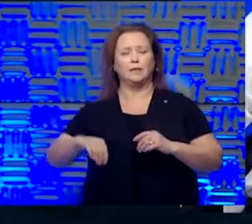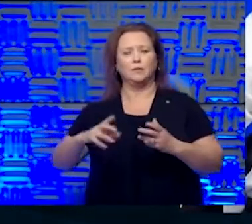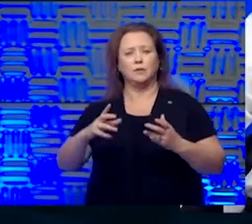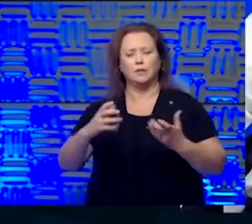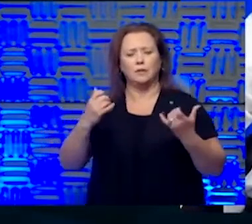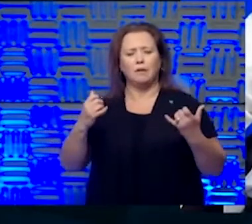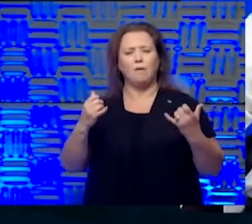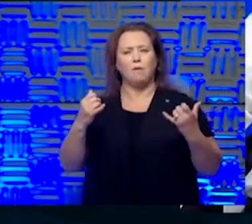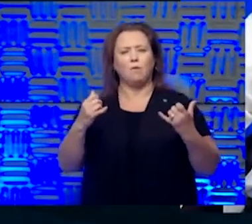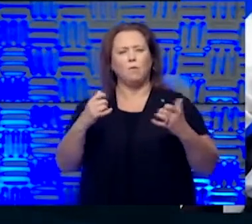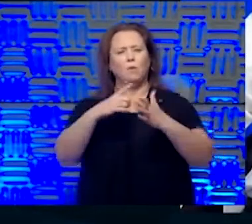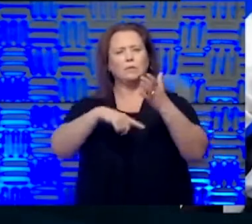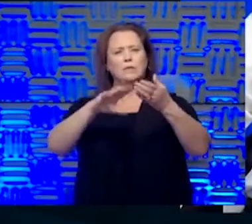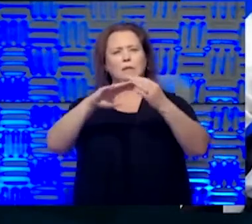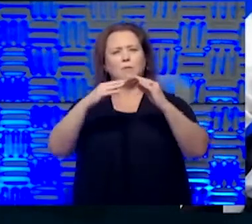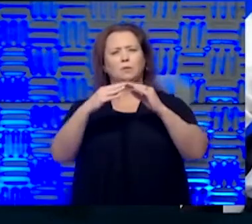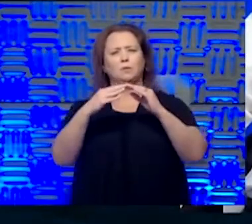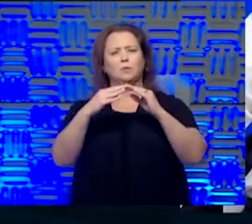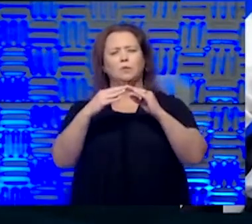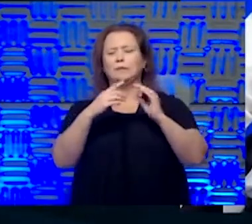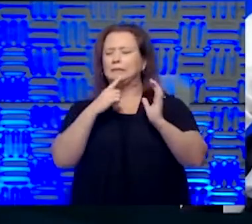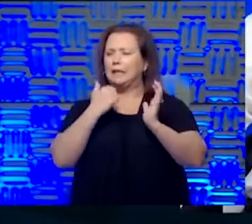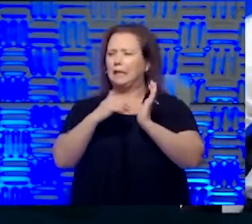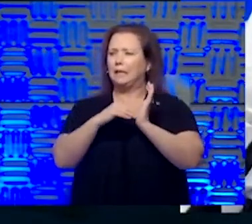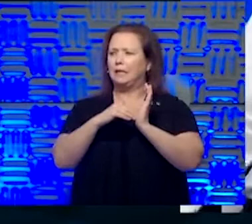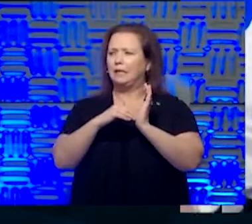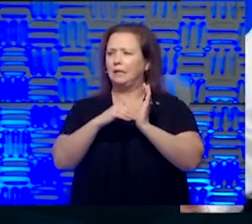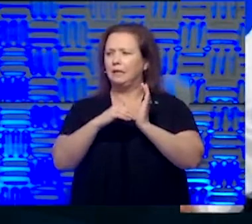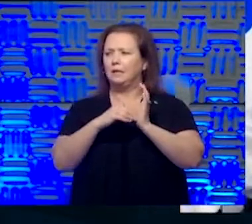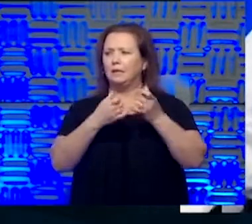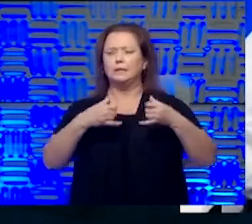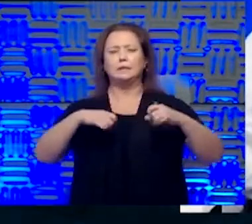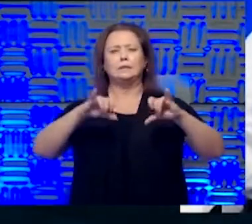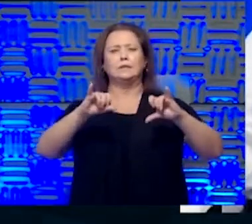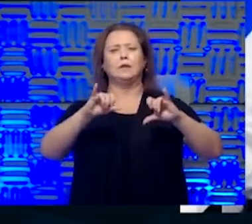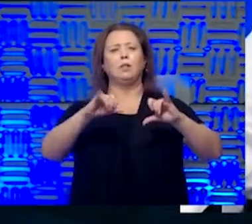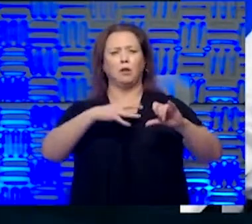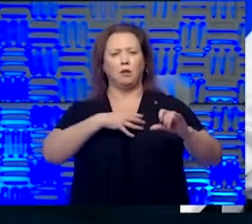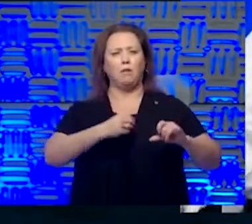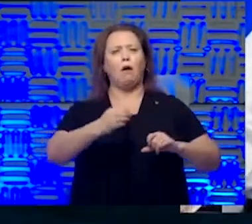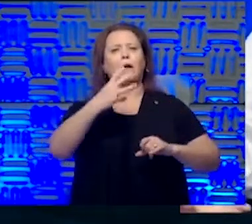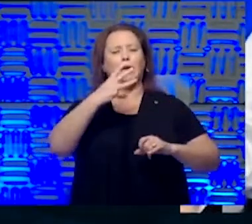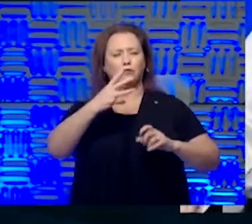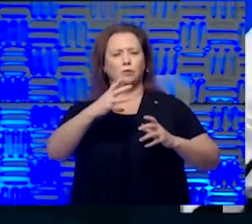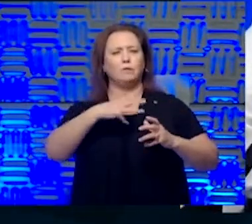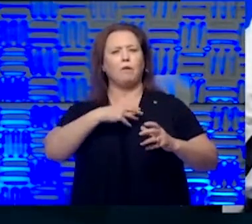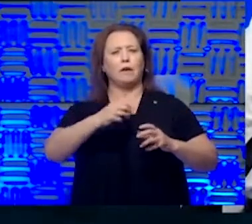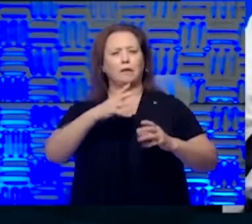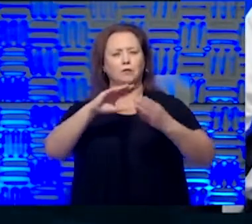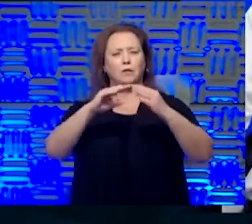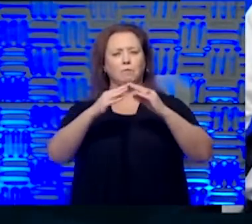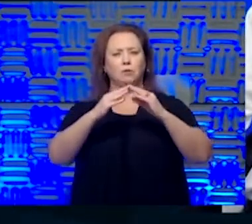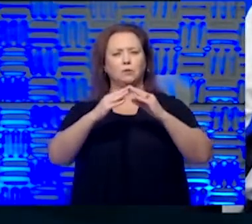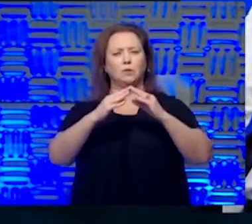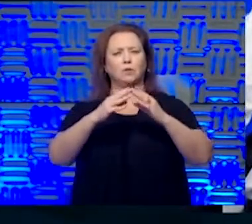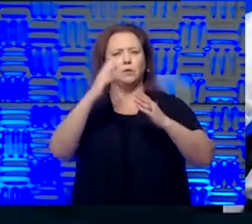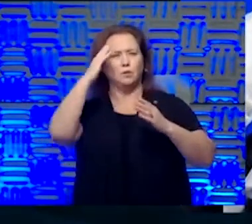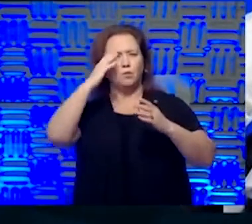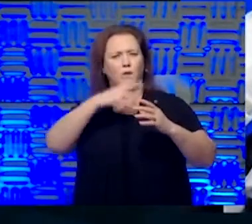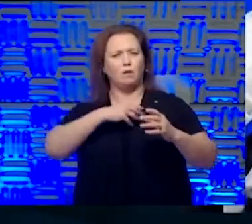now? Say that again, Dr. Steiner? There's still a large Caucasian percentage in Wyandotte County. What is that